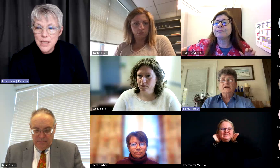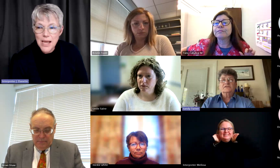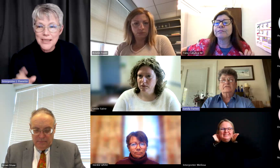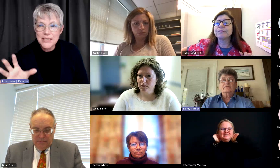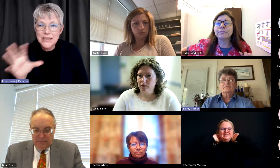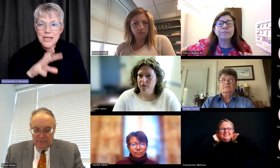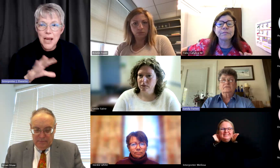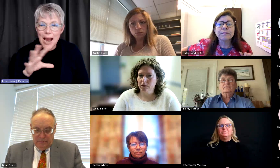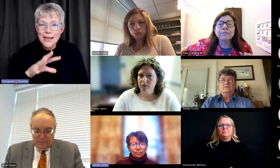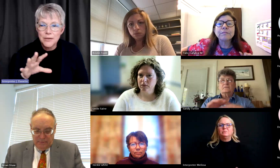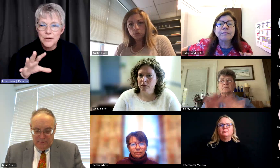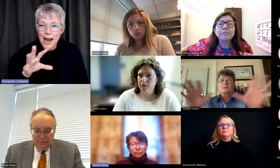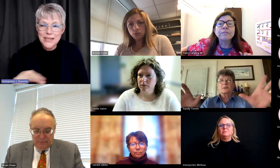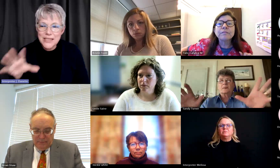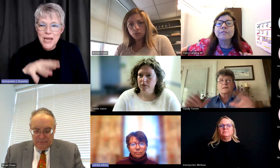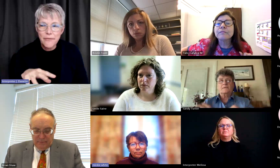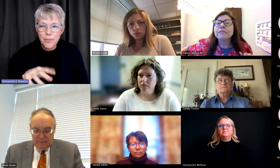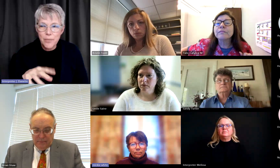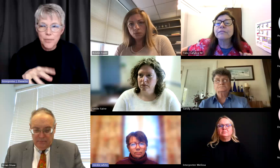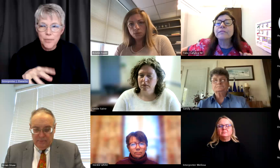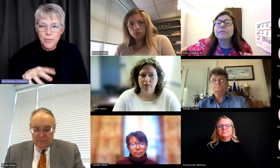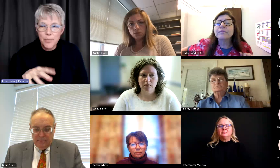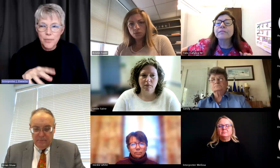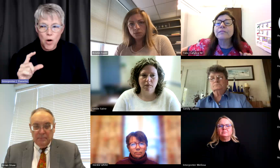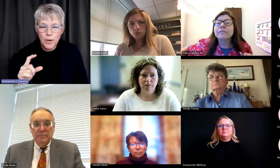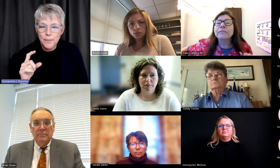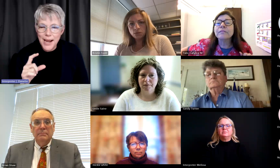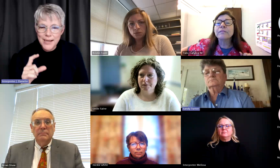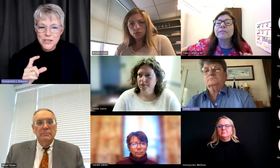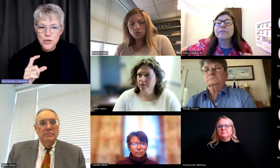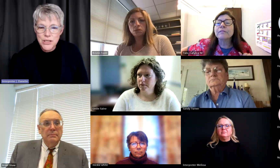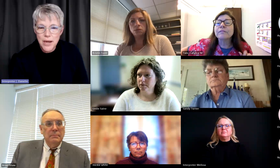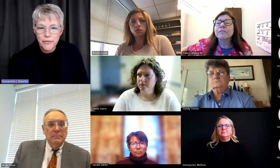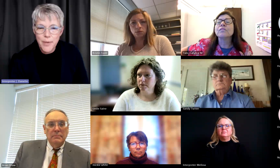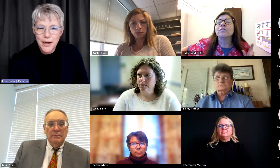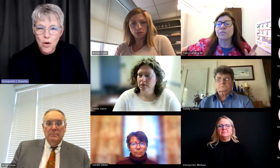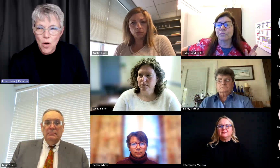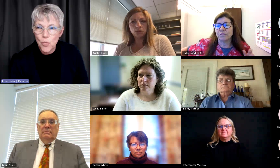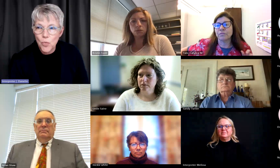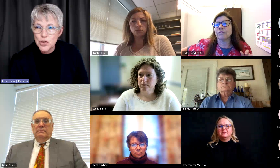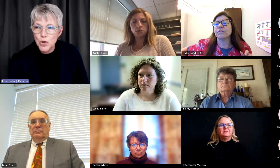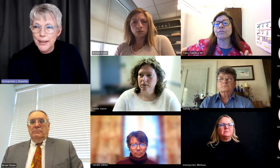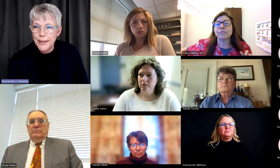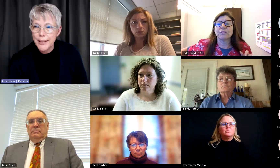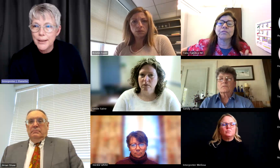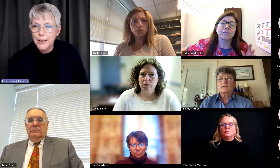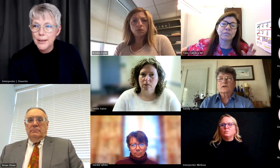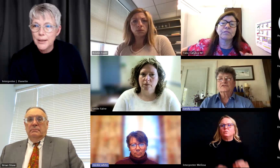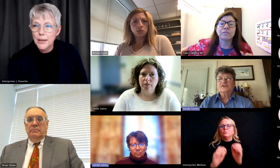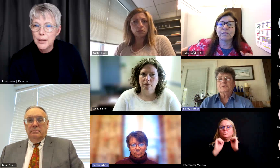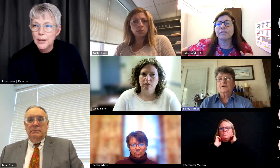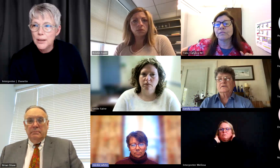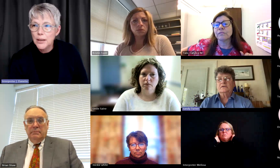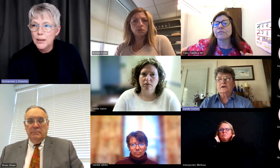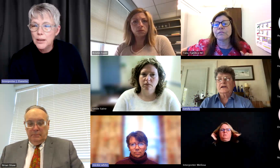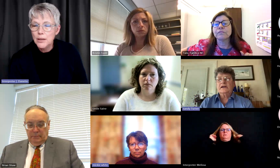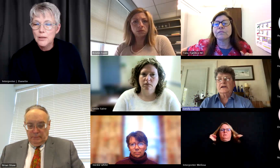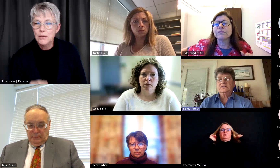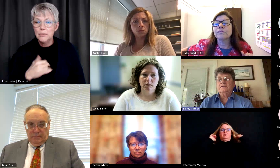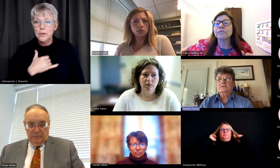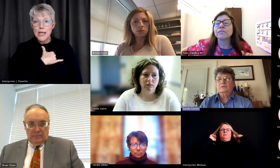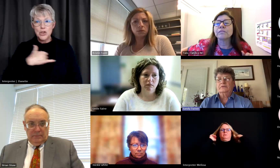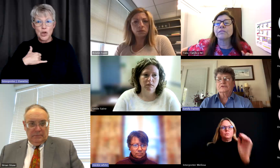Candace says I can see everybody. They're small, but I can still see everybody on one screen. Is Jimmy here?